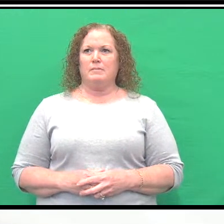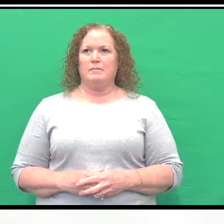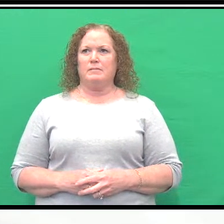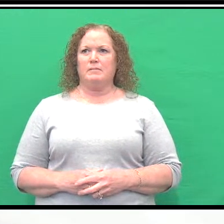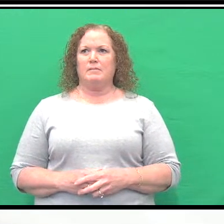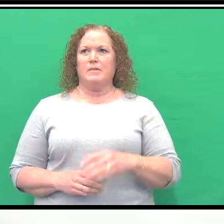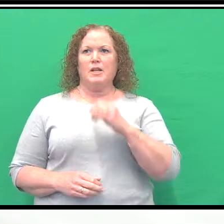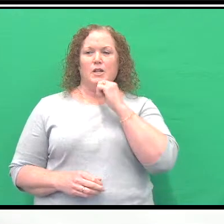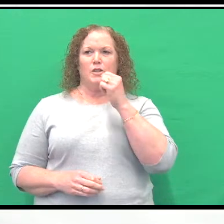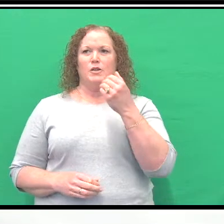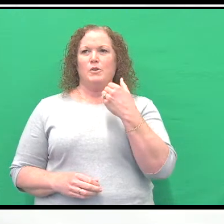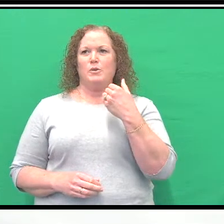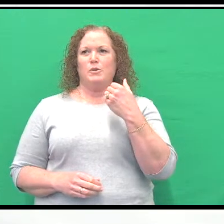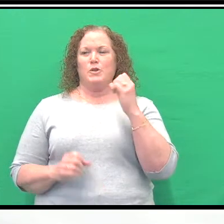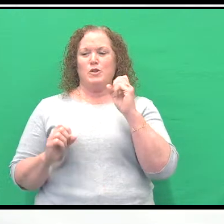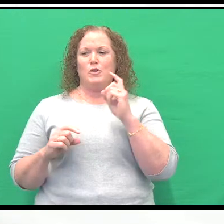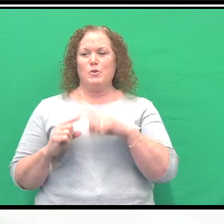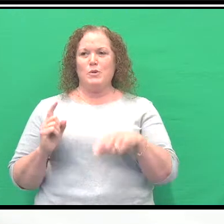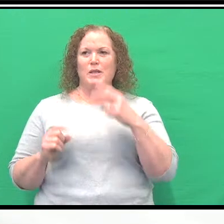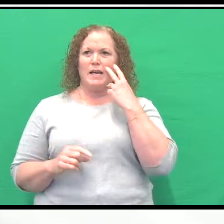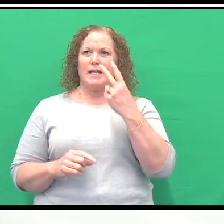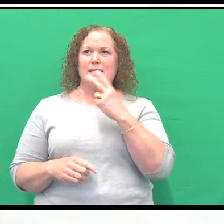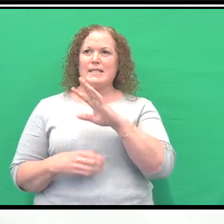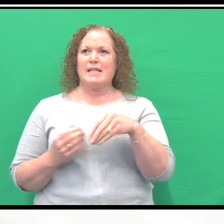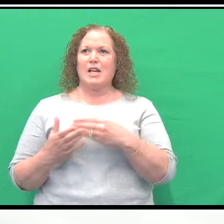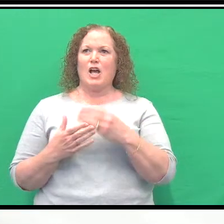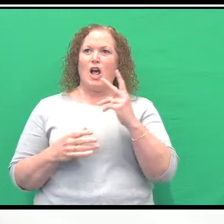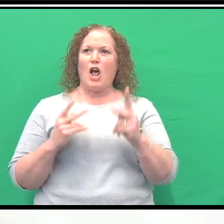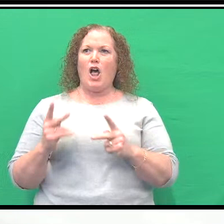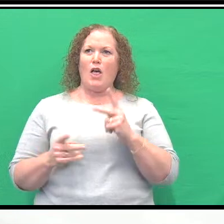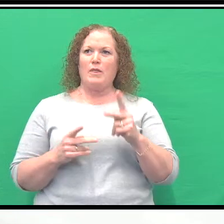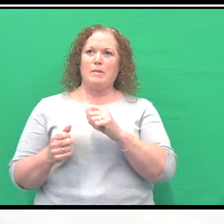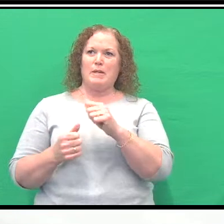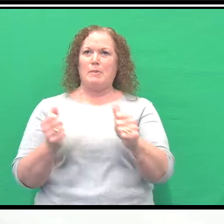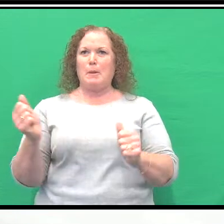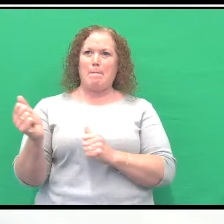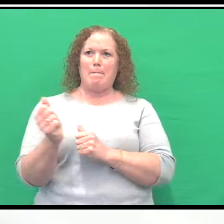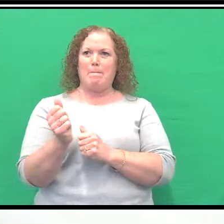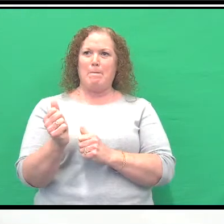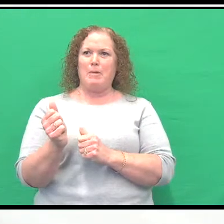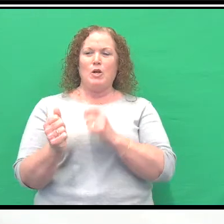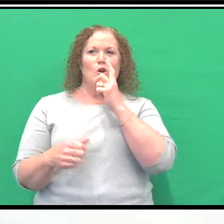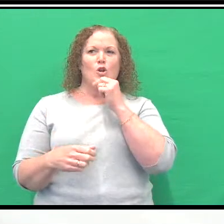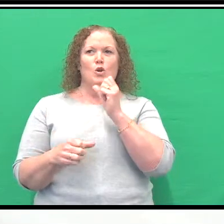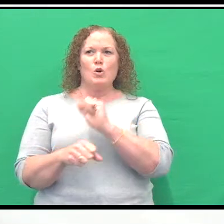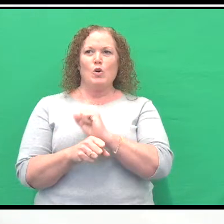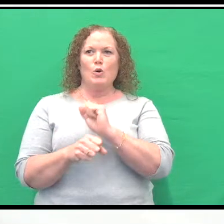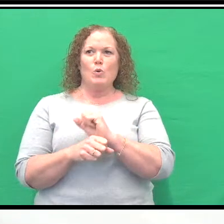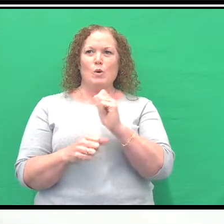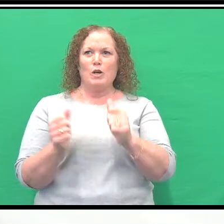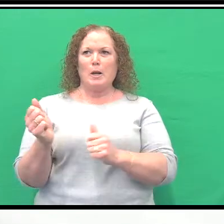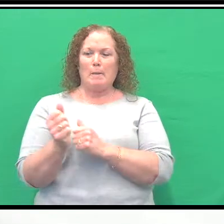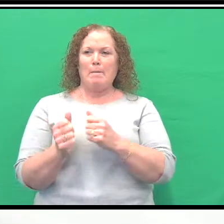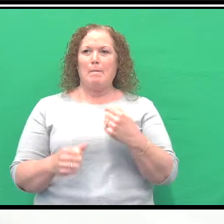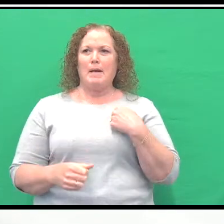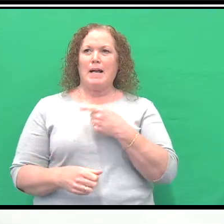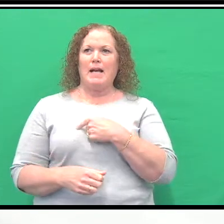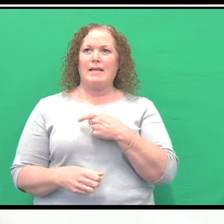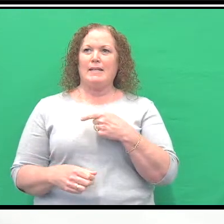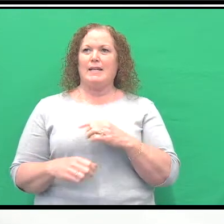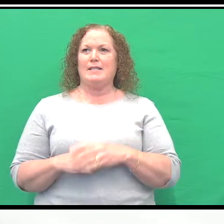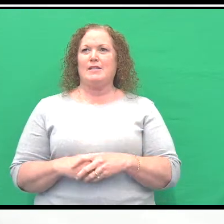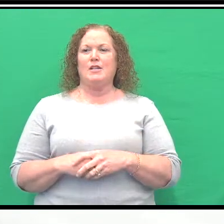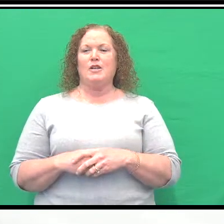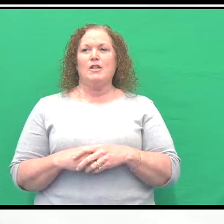all the people behind the scenes. So throughout these months and these past 2 years and most difficult